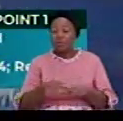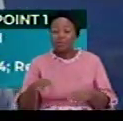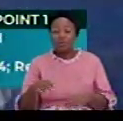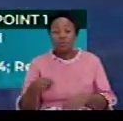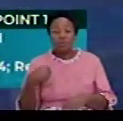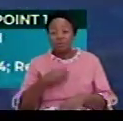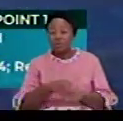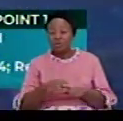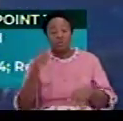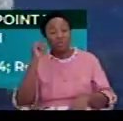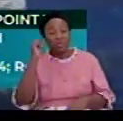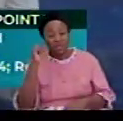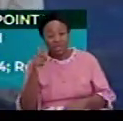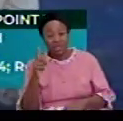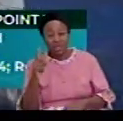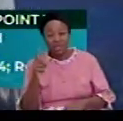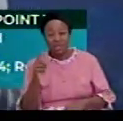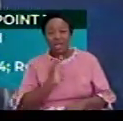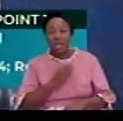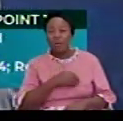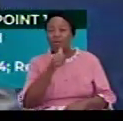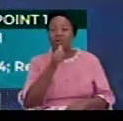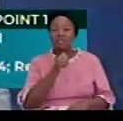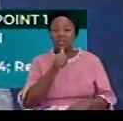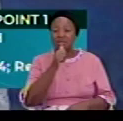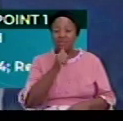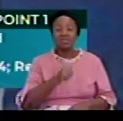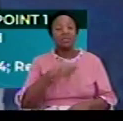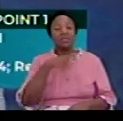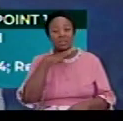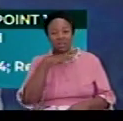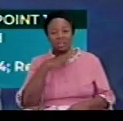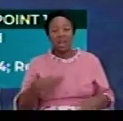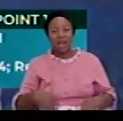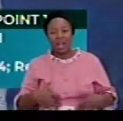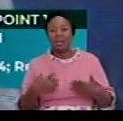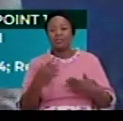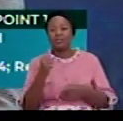We do not understand our secret abominations.